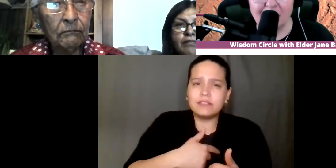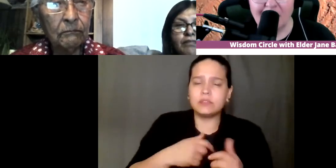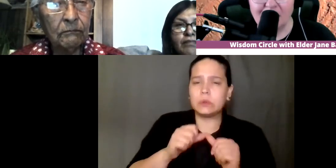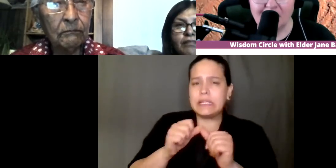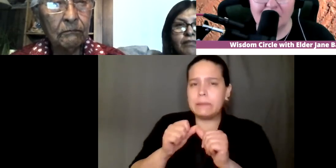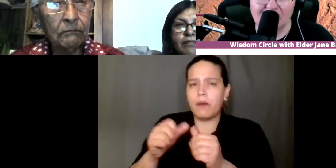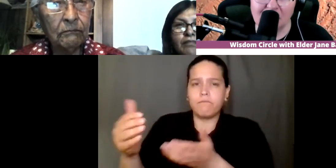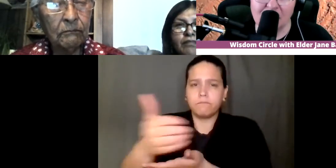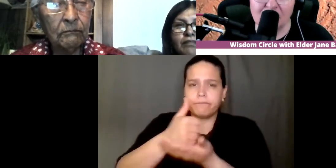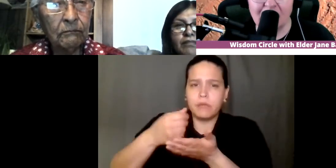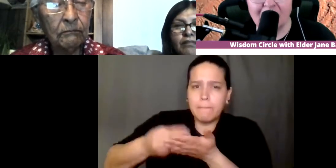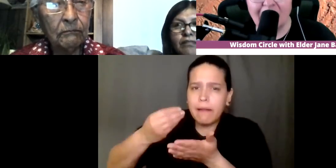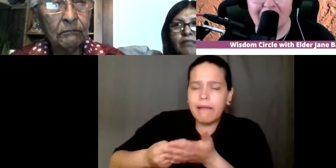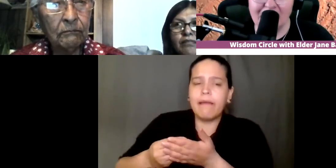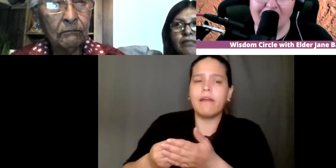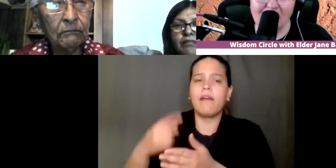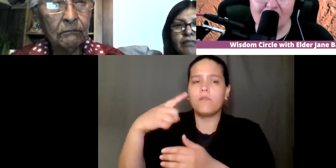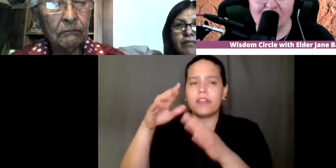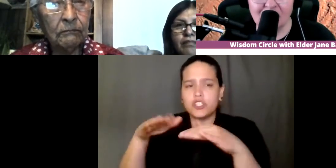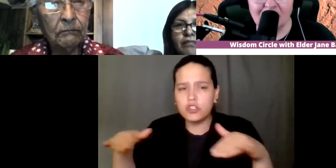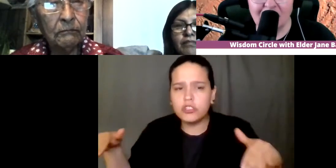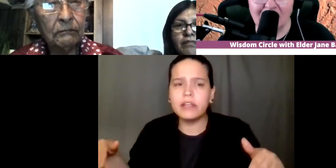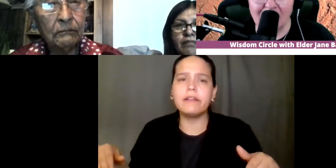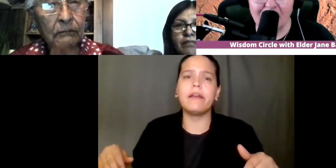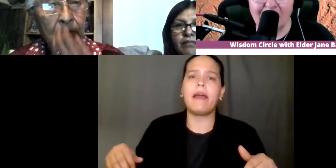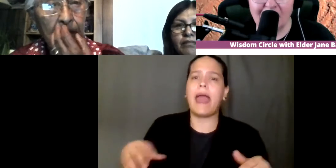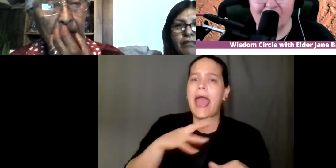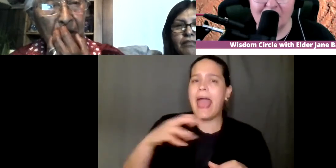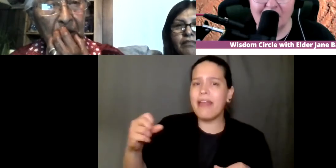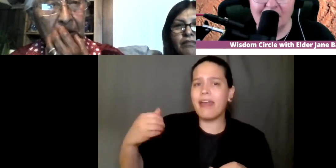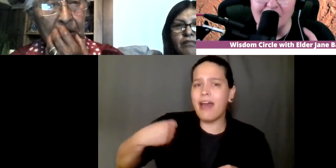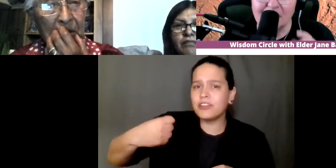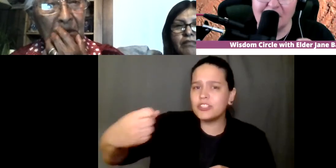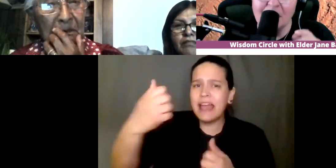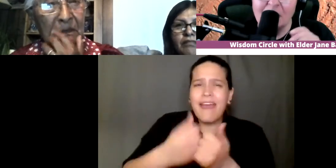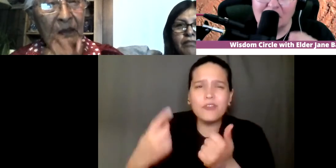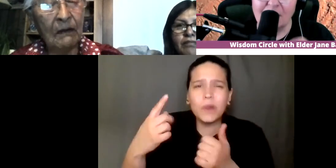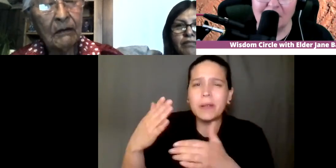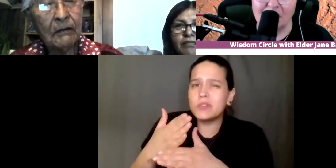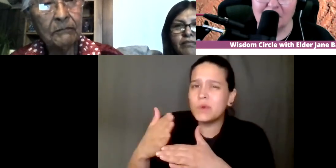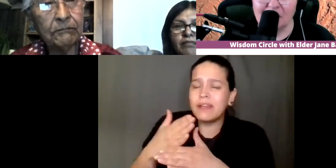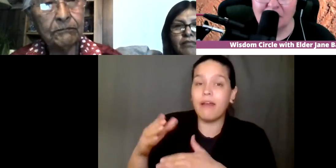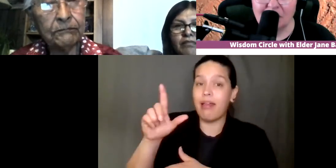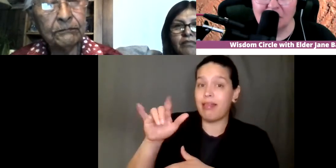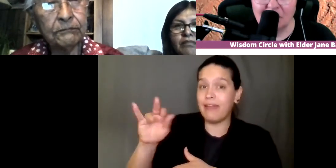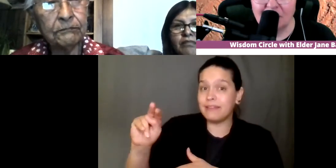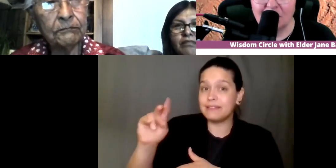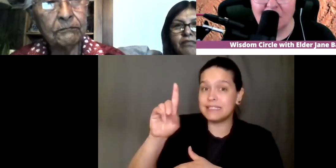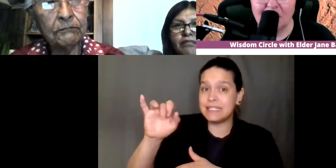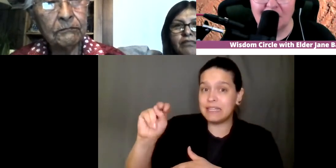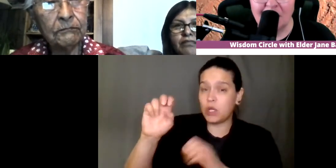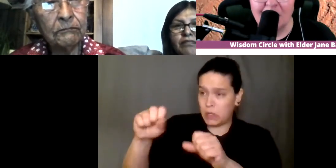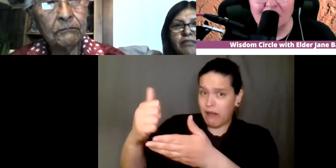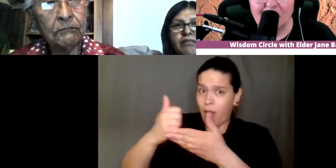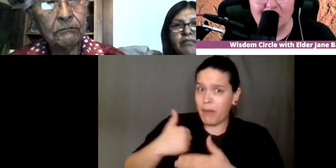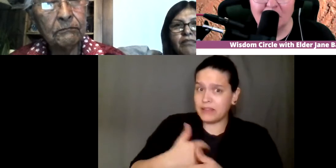on the mountain for the children and the elders and everybody in between? And Lynn Dean, you can help us with this too. This is